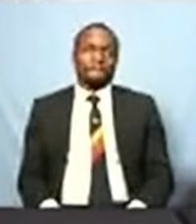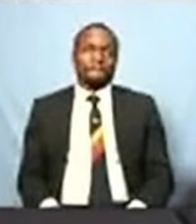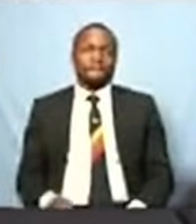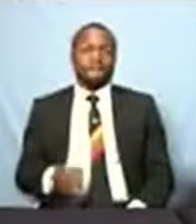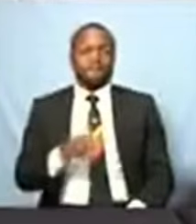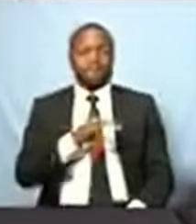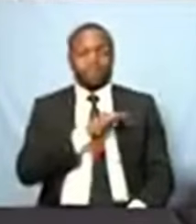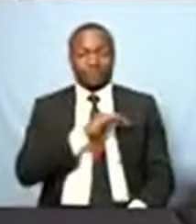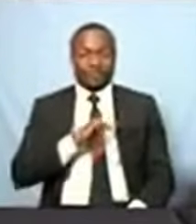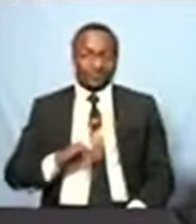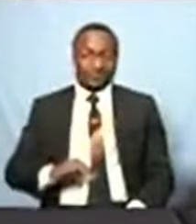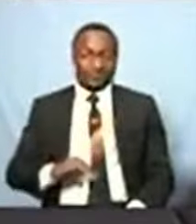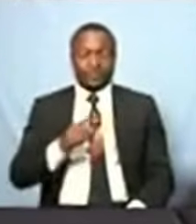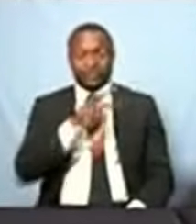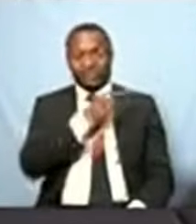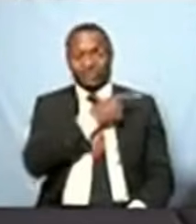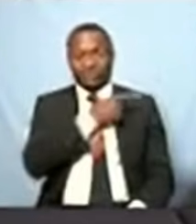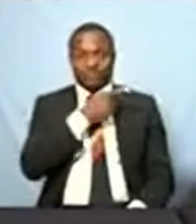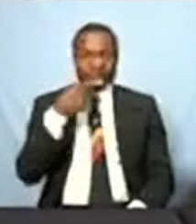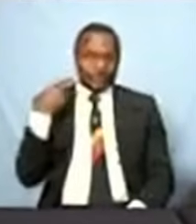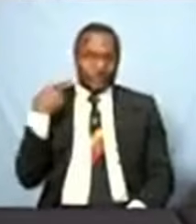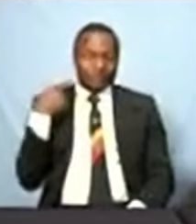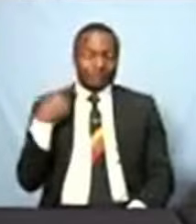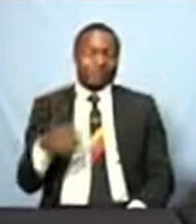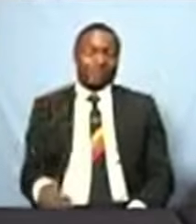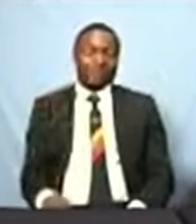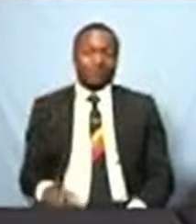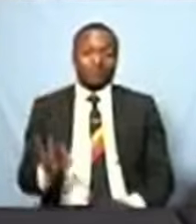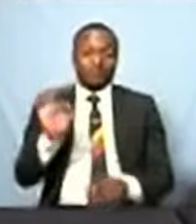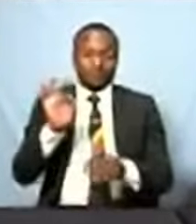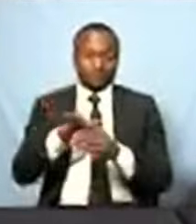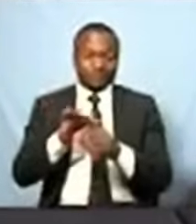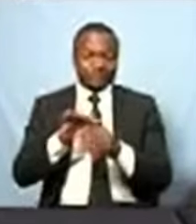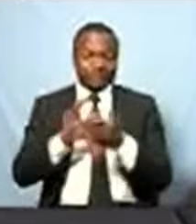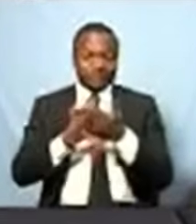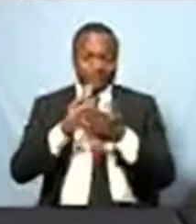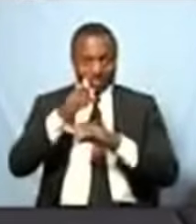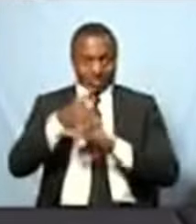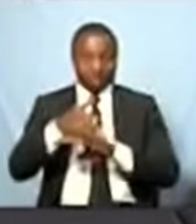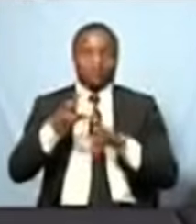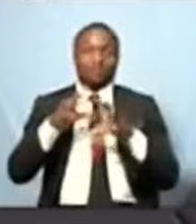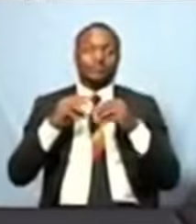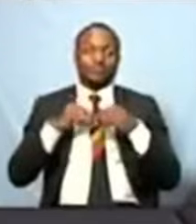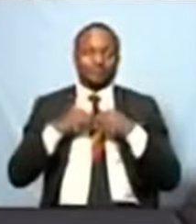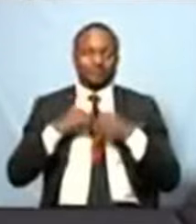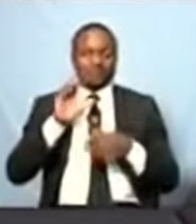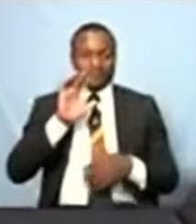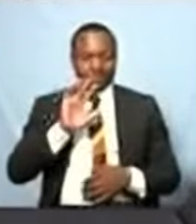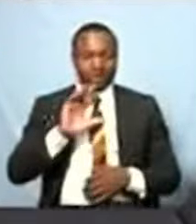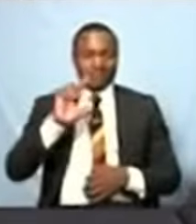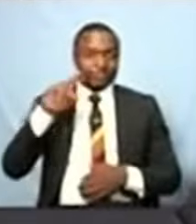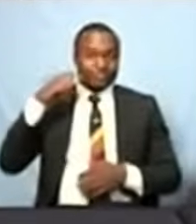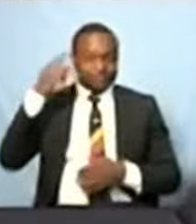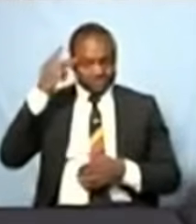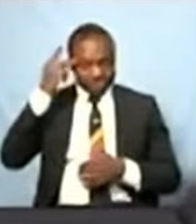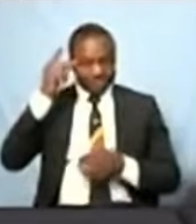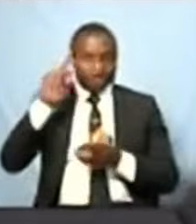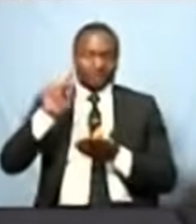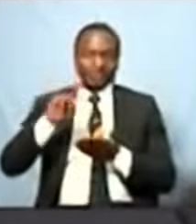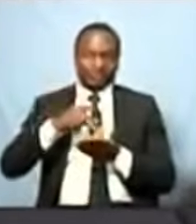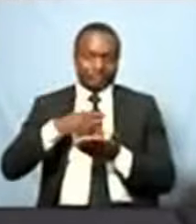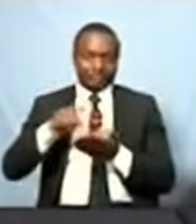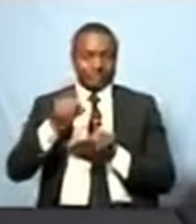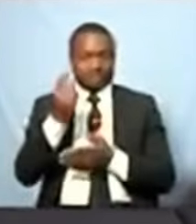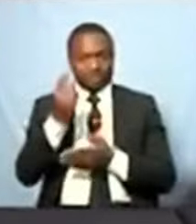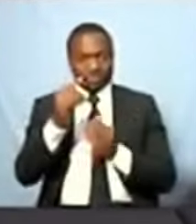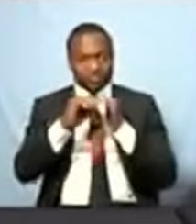Members of parliament are elected after an adoption by their political parties. That's